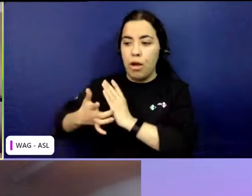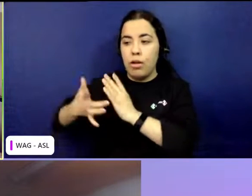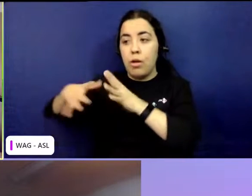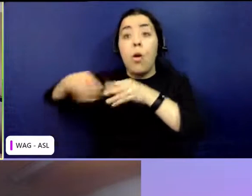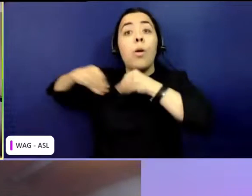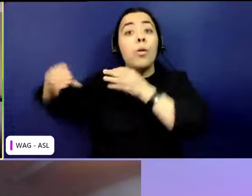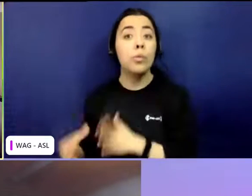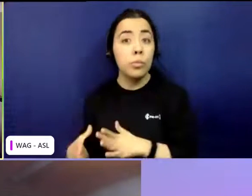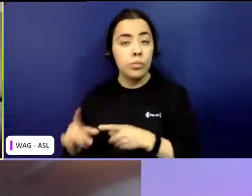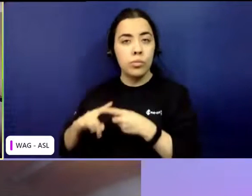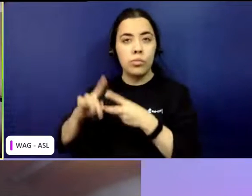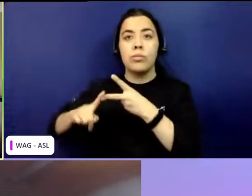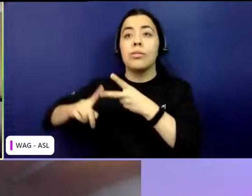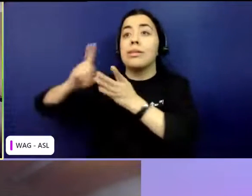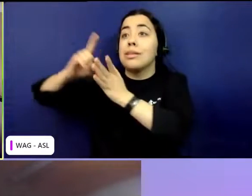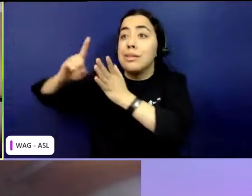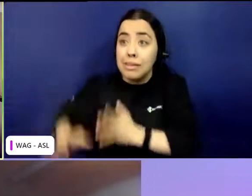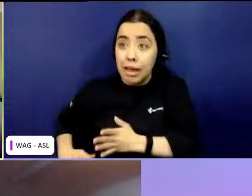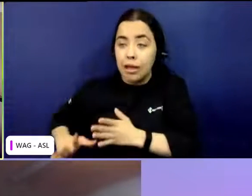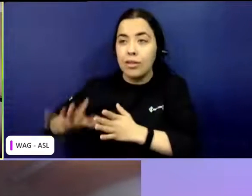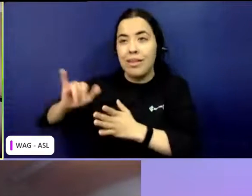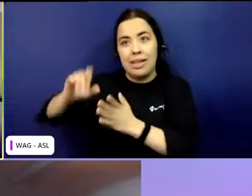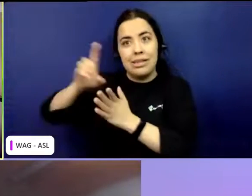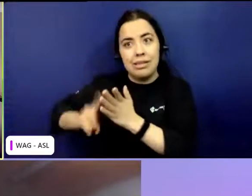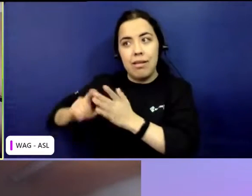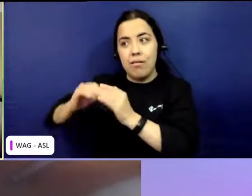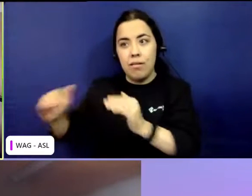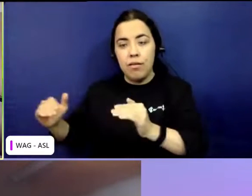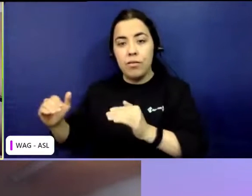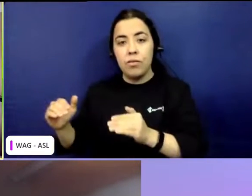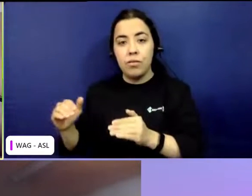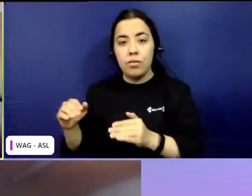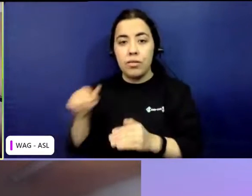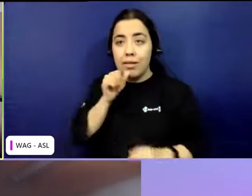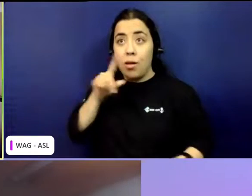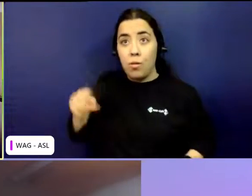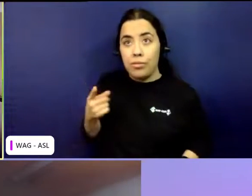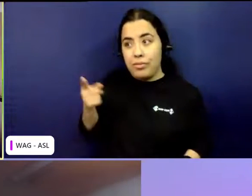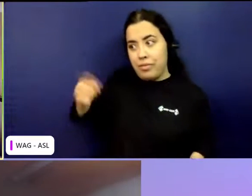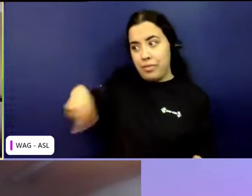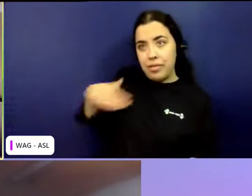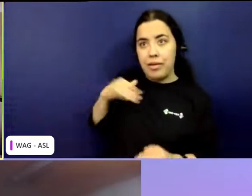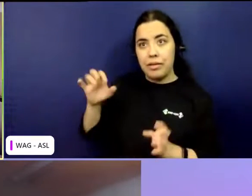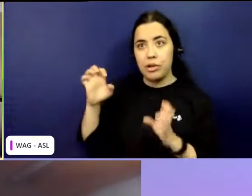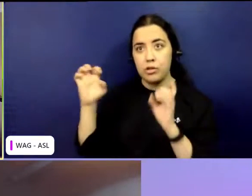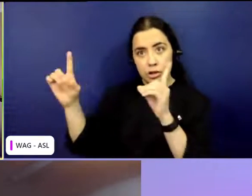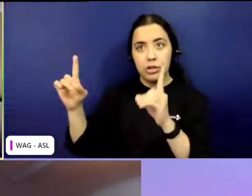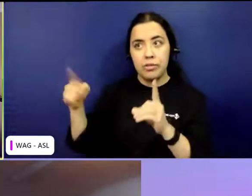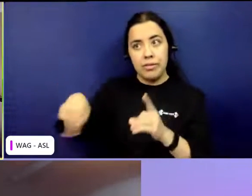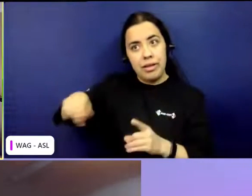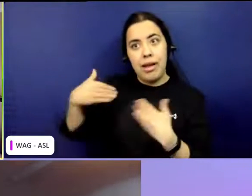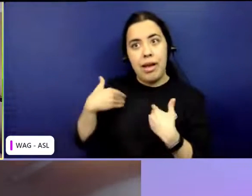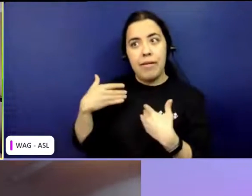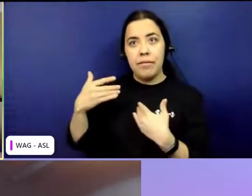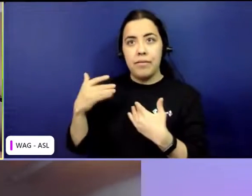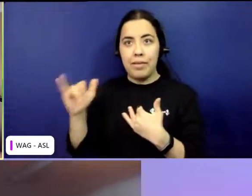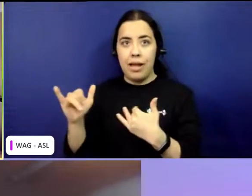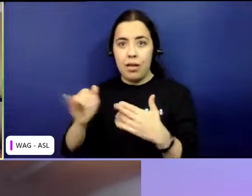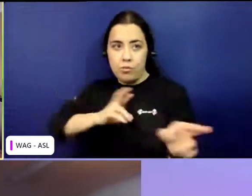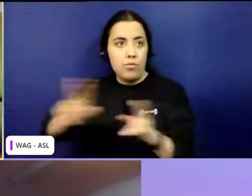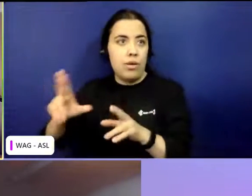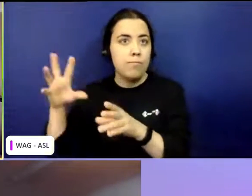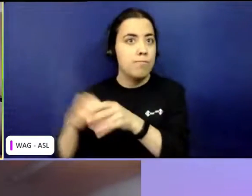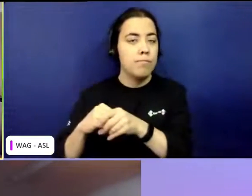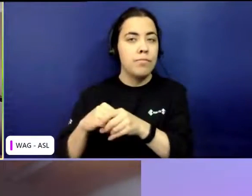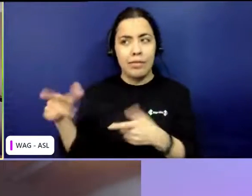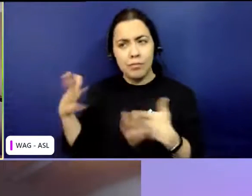working with the designers at the design level. And not only do they have that education and the buy-in, and they